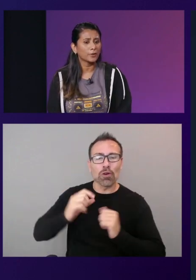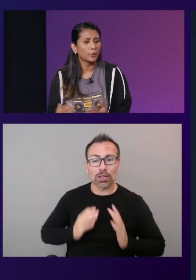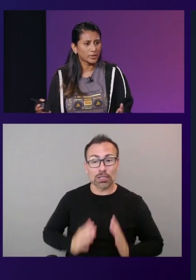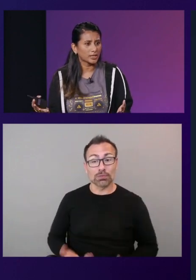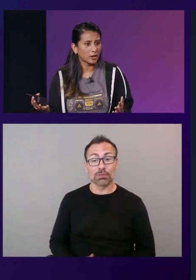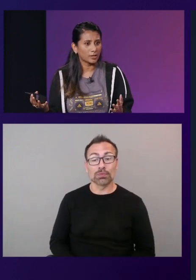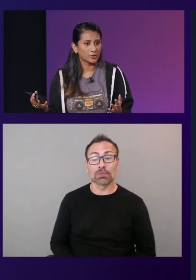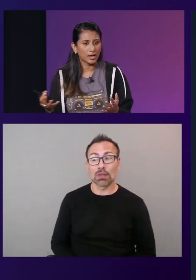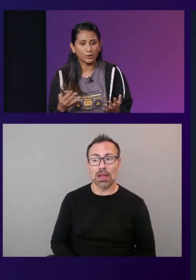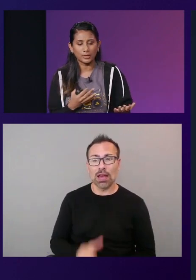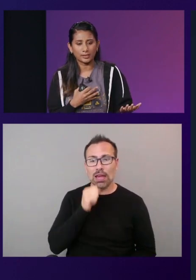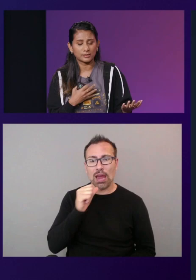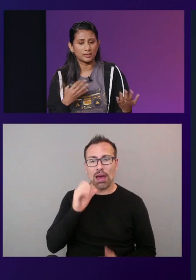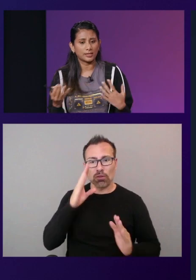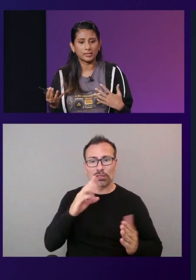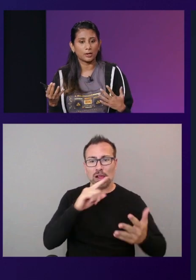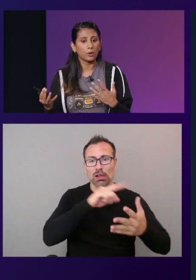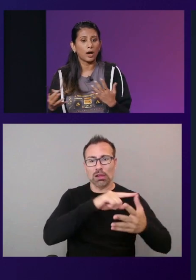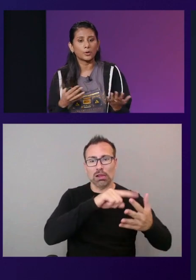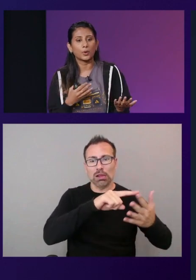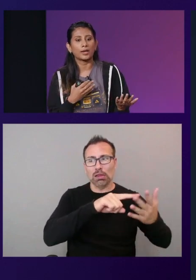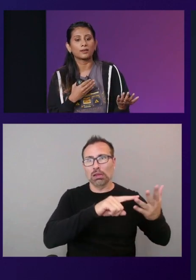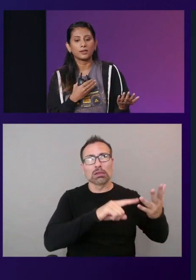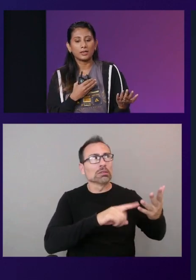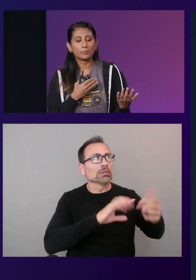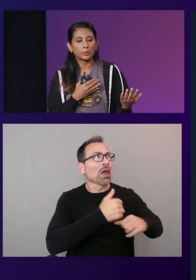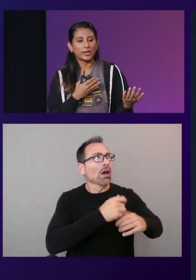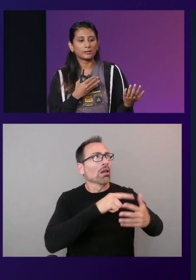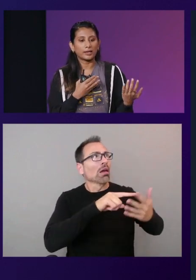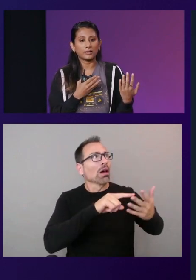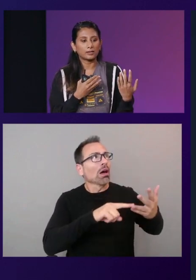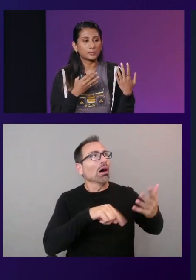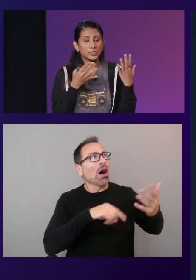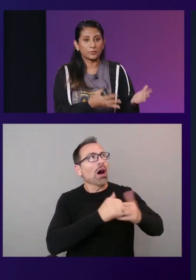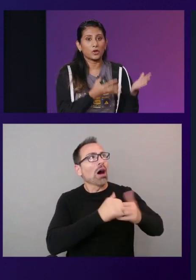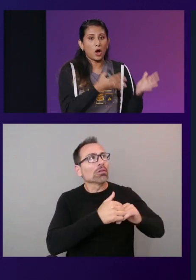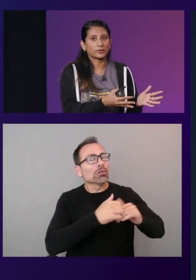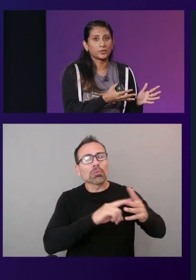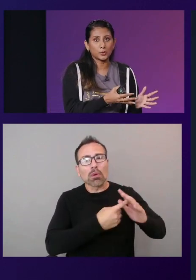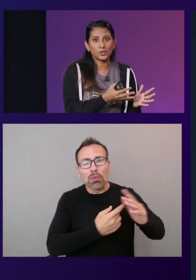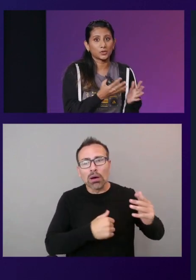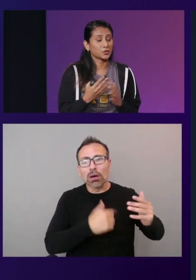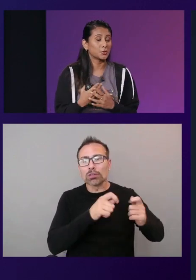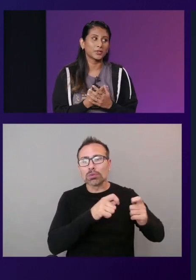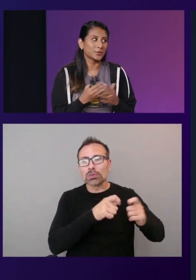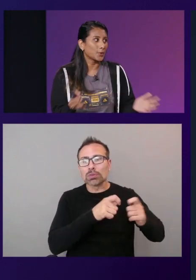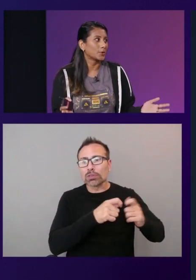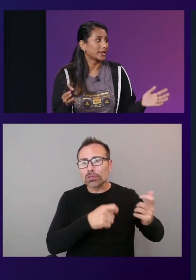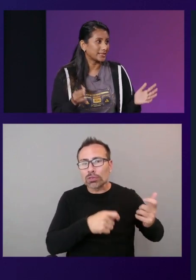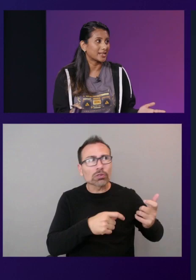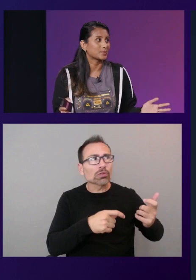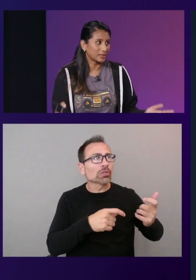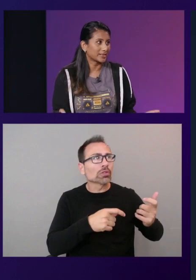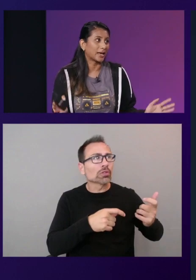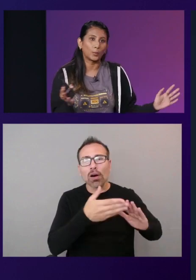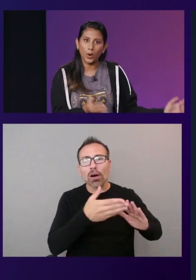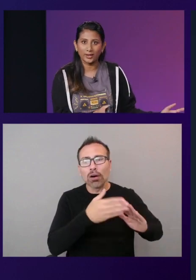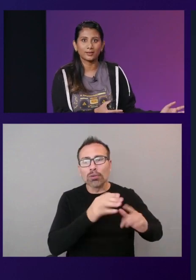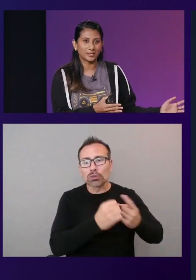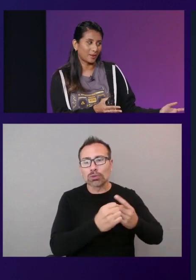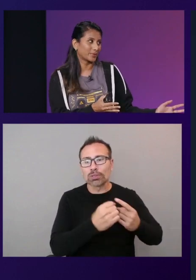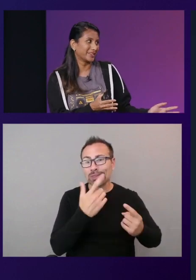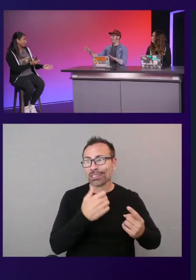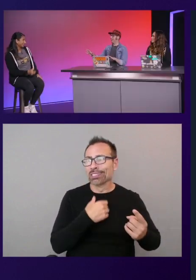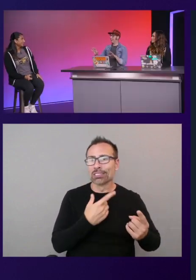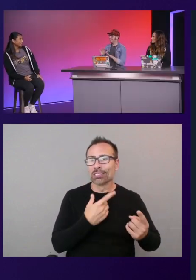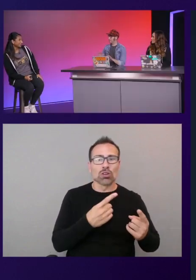and not focusing on just how to, let's say, oh, how do I implement like a specific auth situation? Because you can go like days building that one